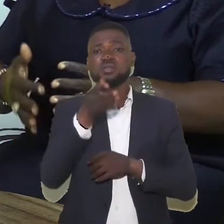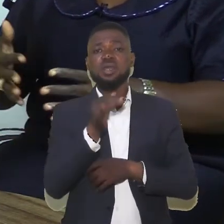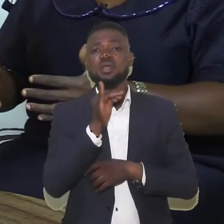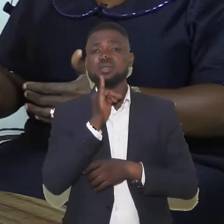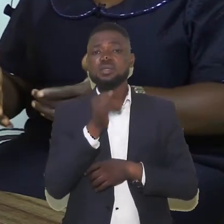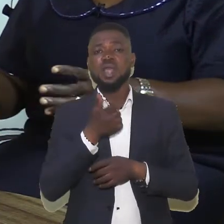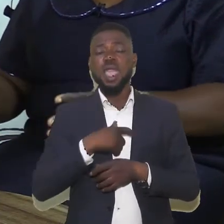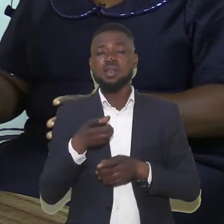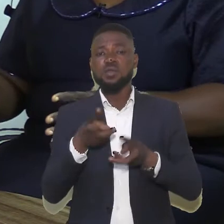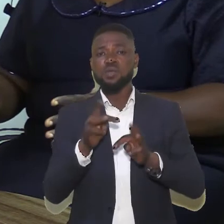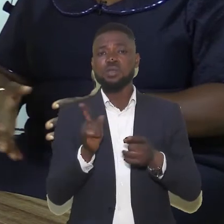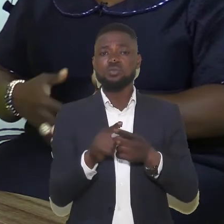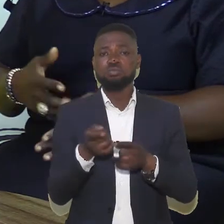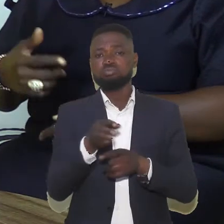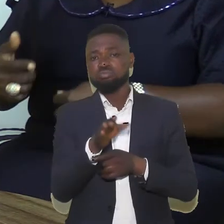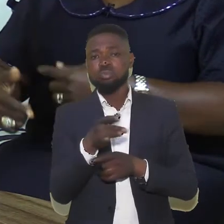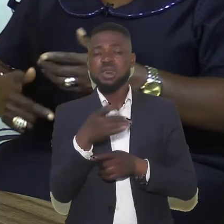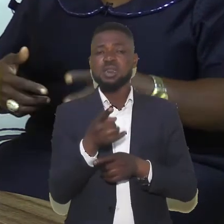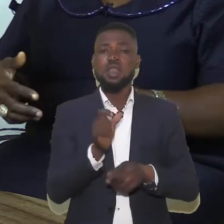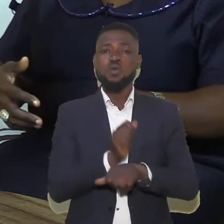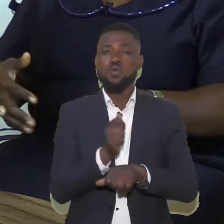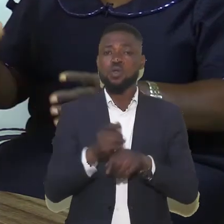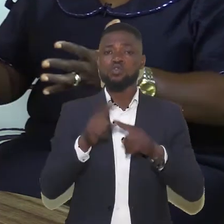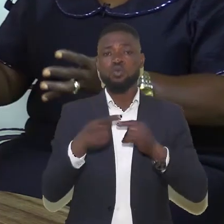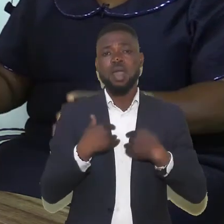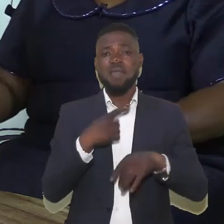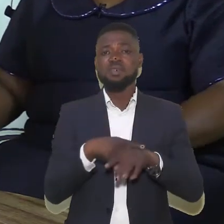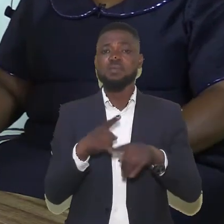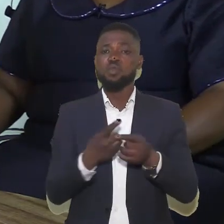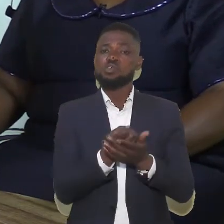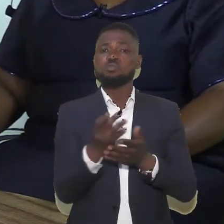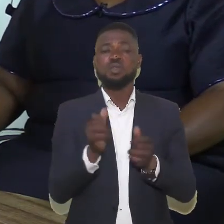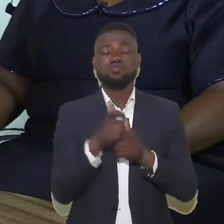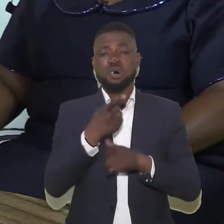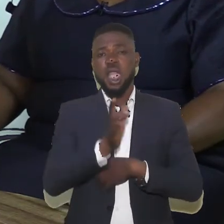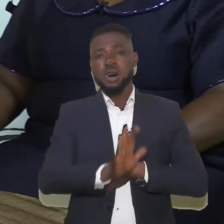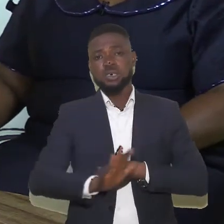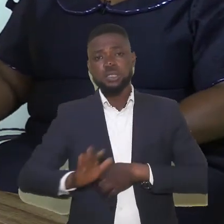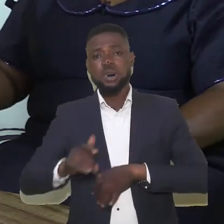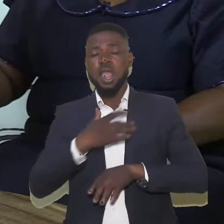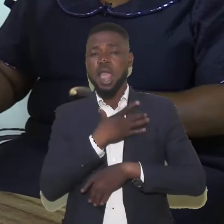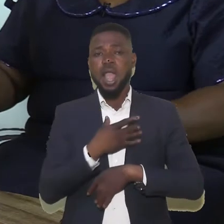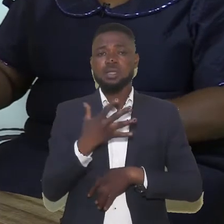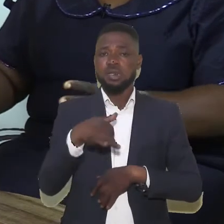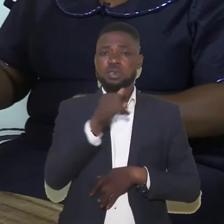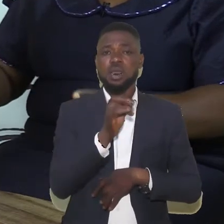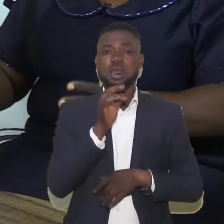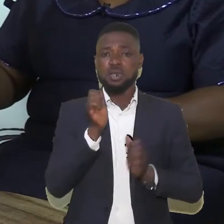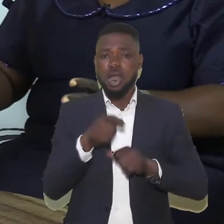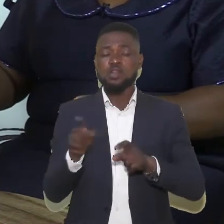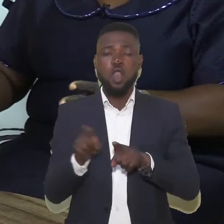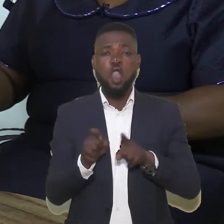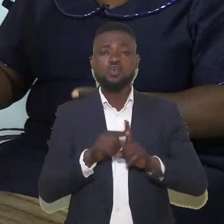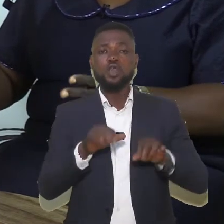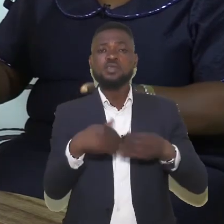to stagger the work so that they have time to spend with the children, you know, and they can